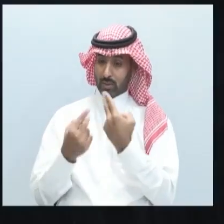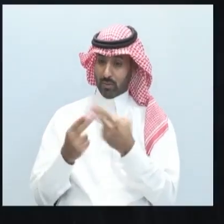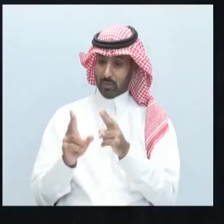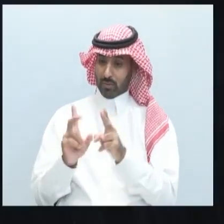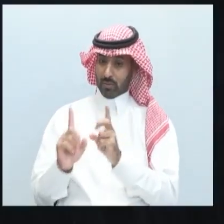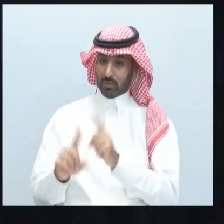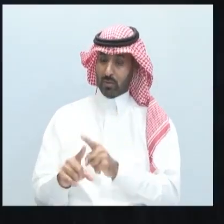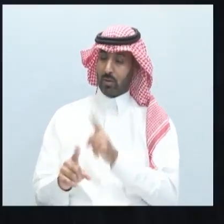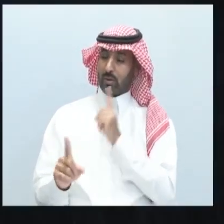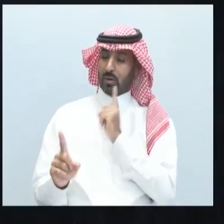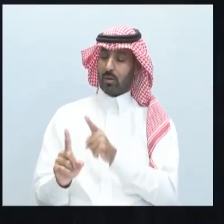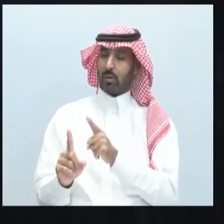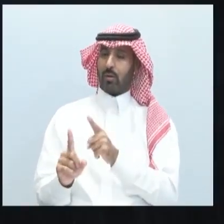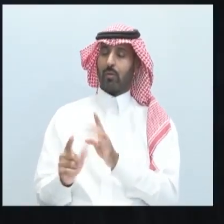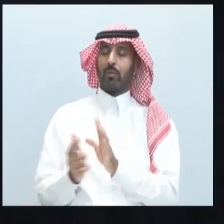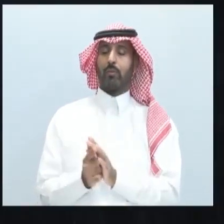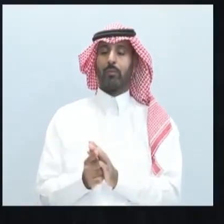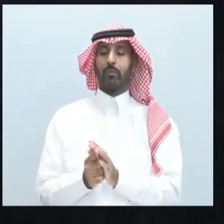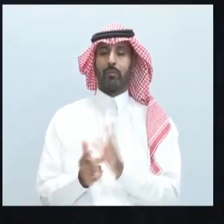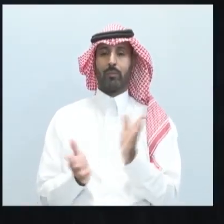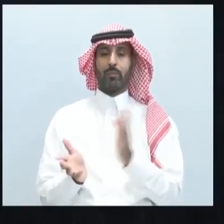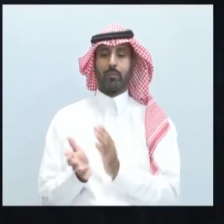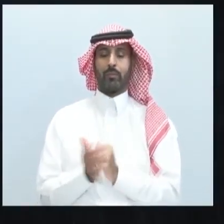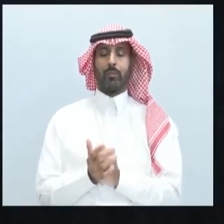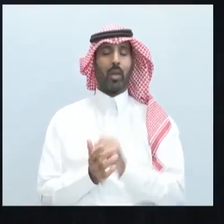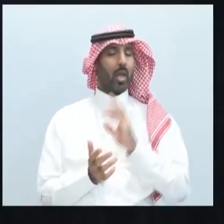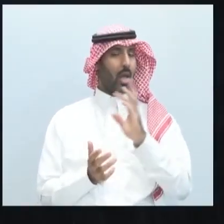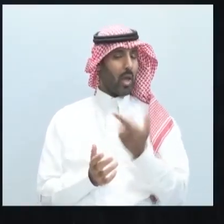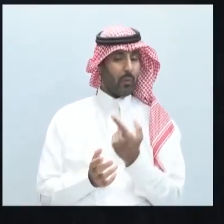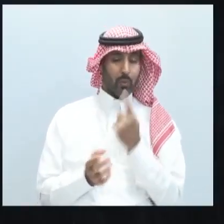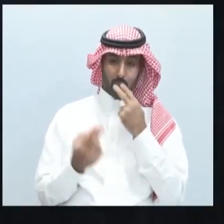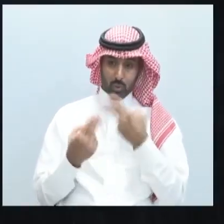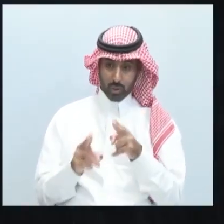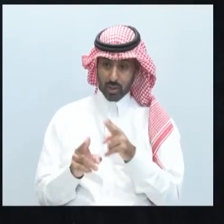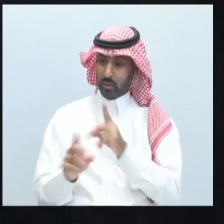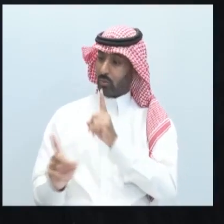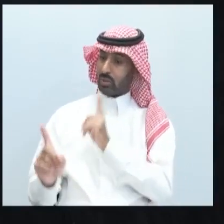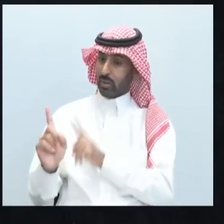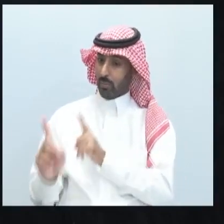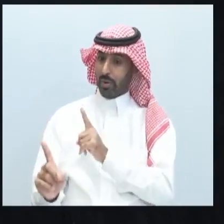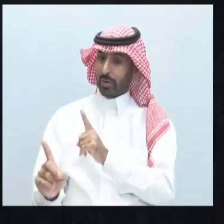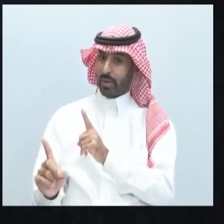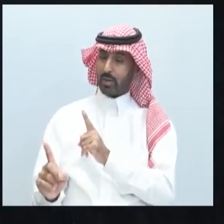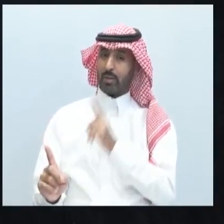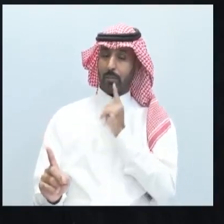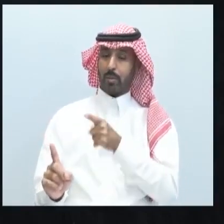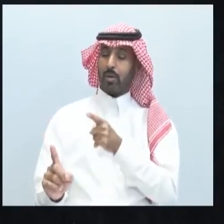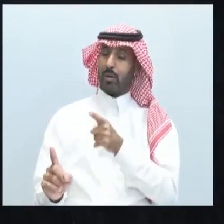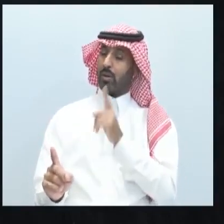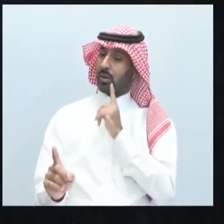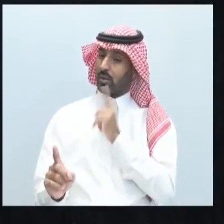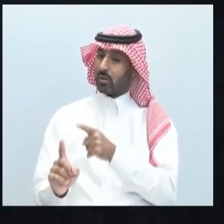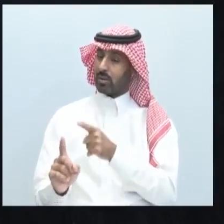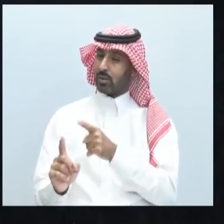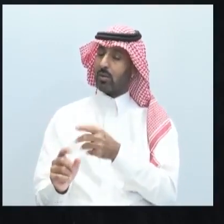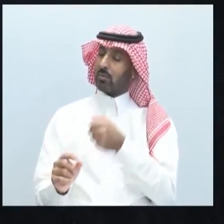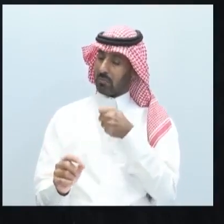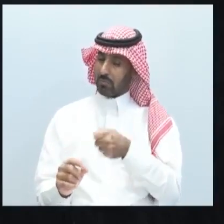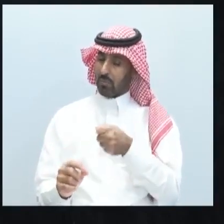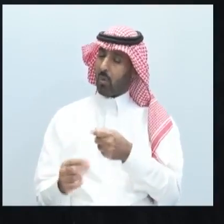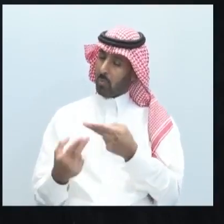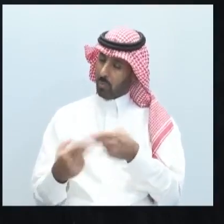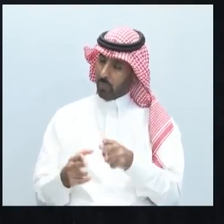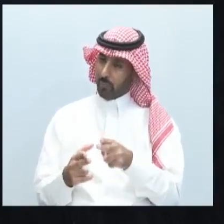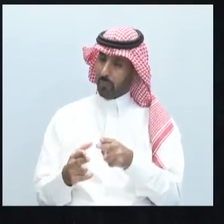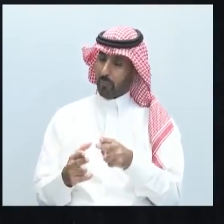conversation here, it is based on negotiation and how to agree with someone else by making some kind of deal together.